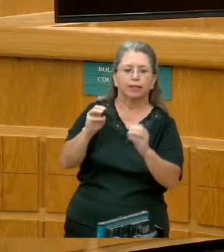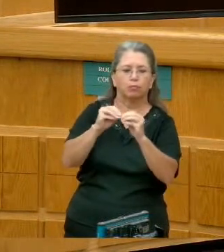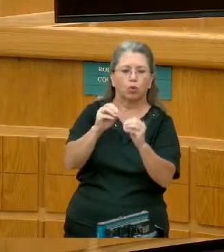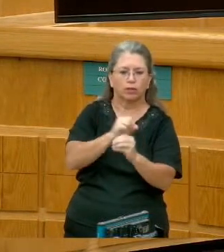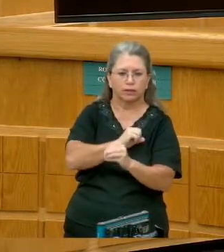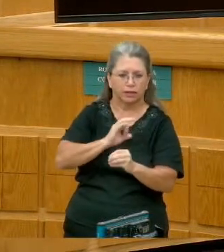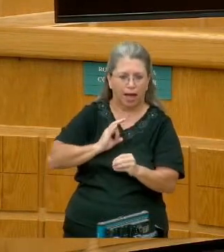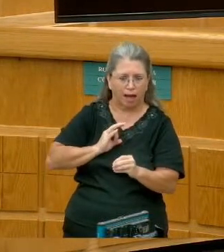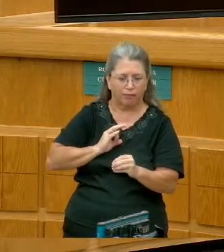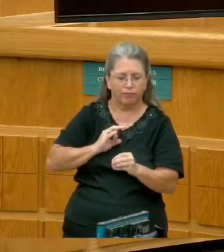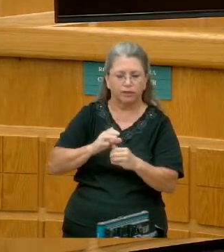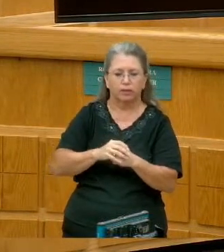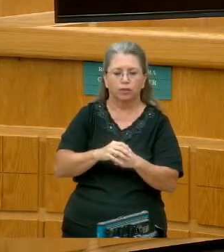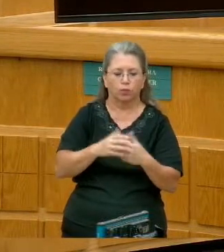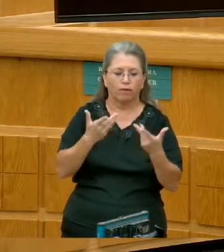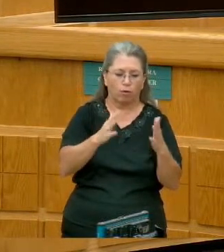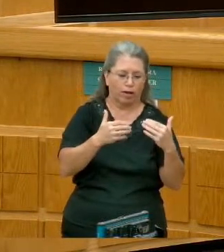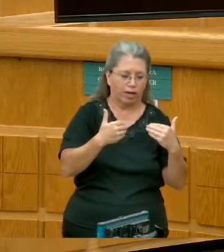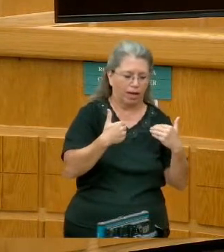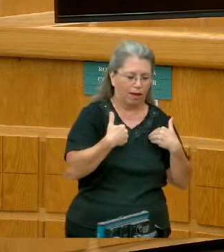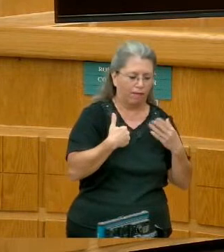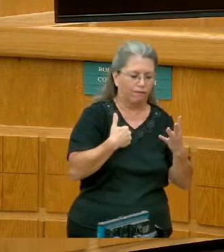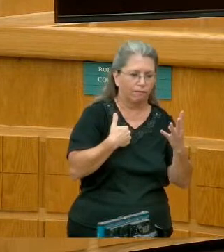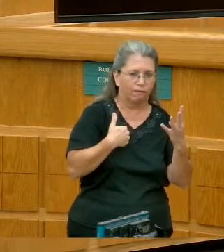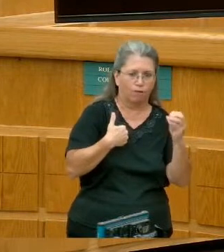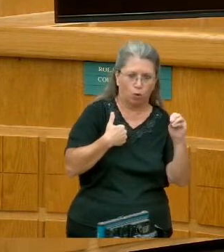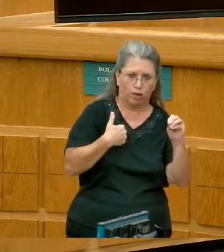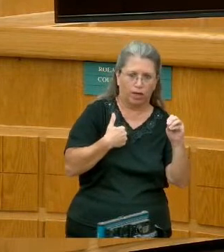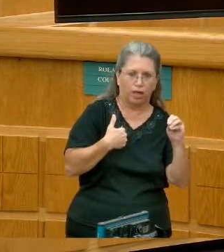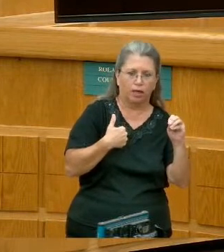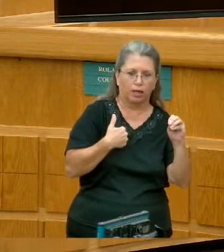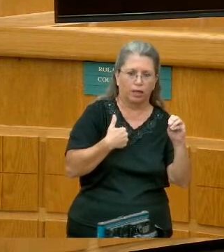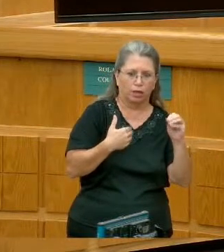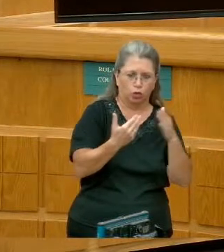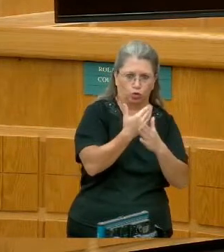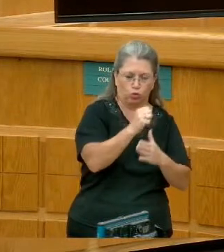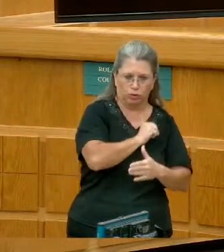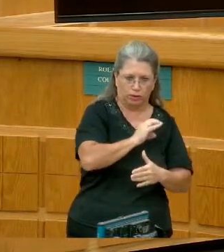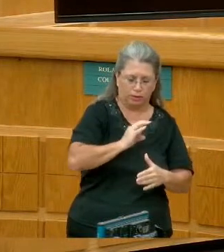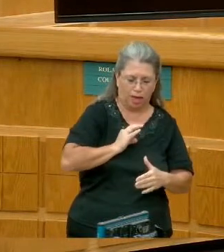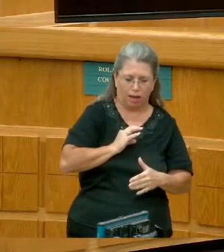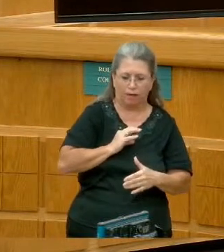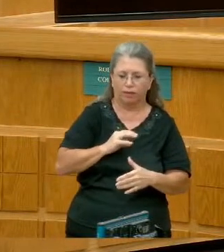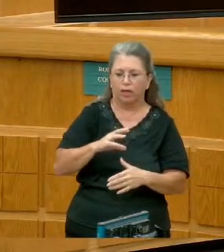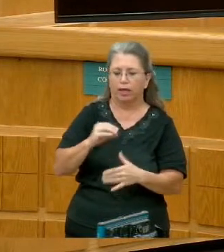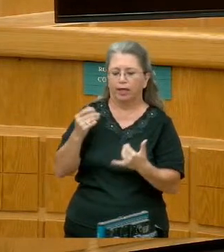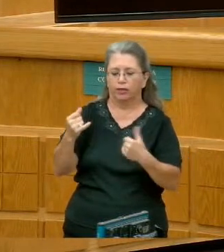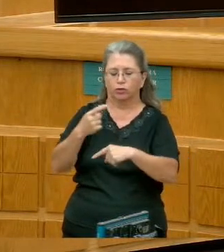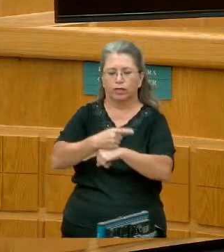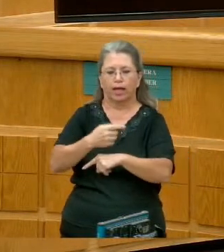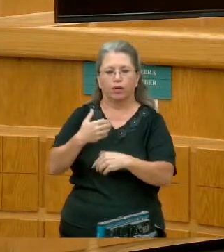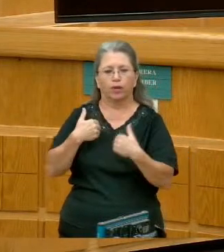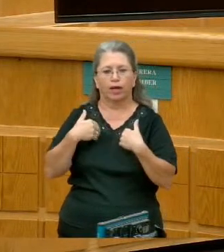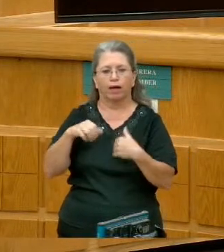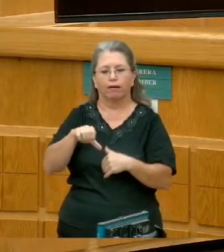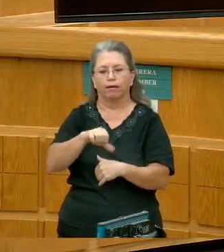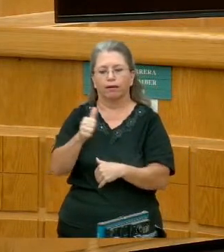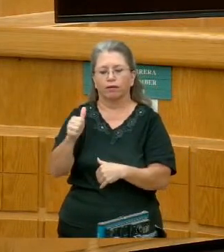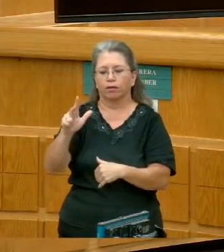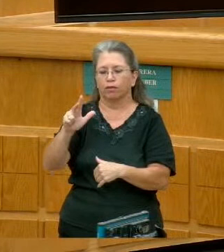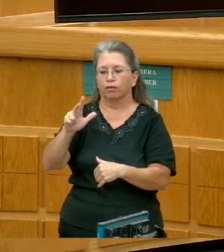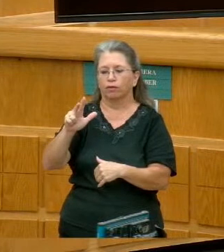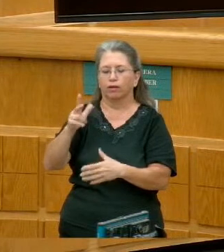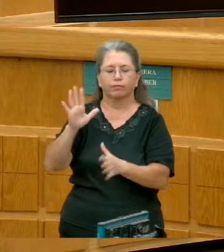received. We had an initial 40 that were received at Christus Spawn, and then today we had another 38 that were